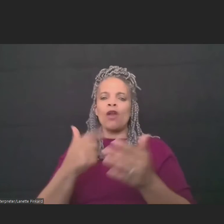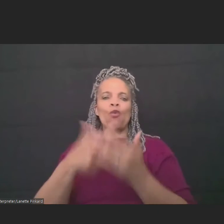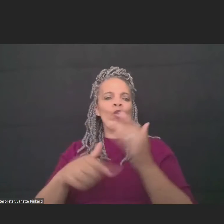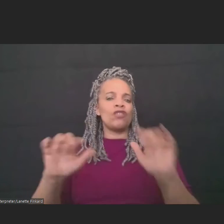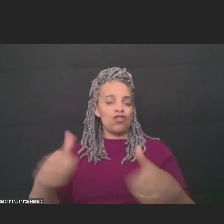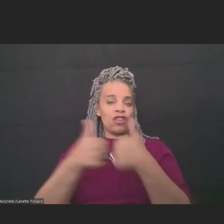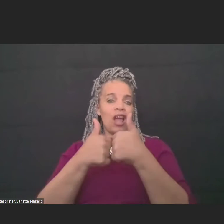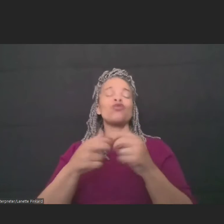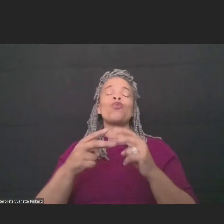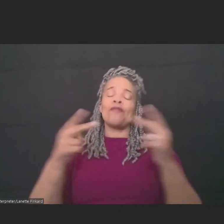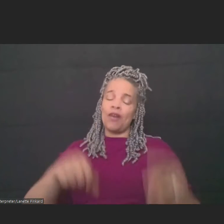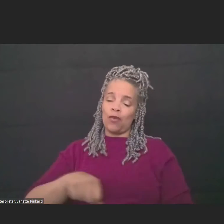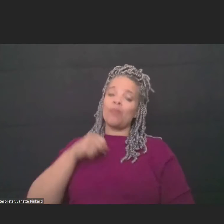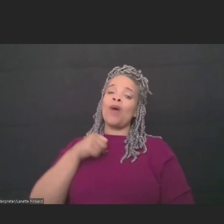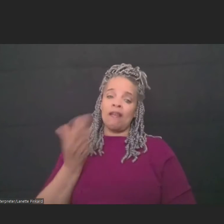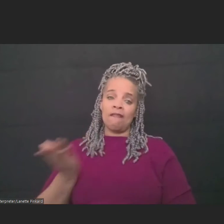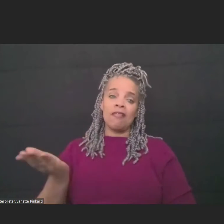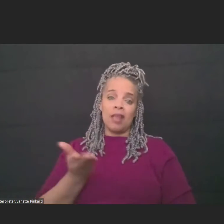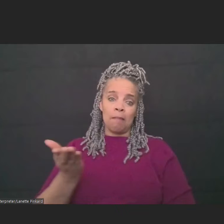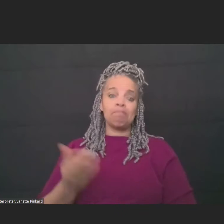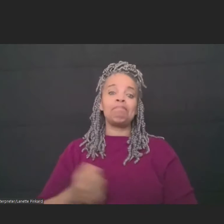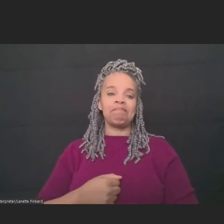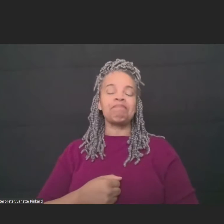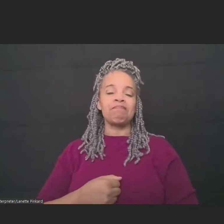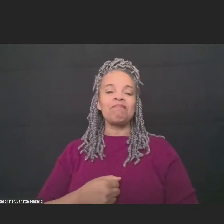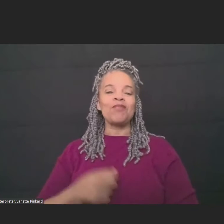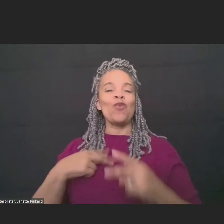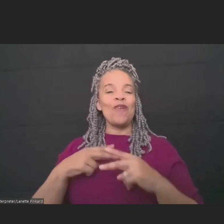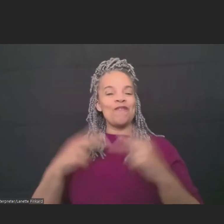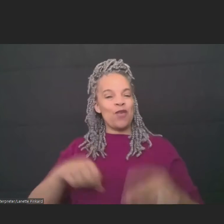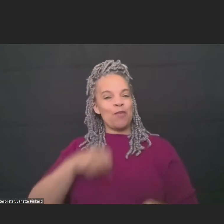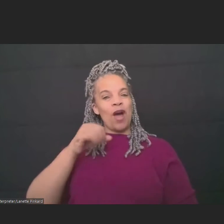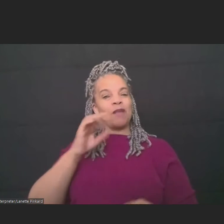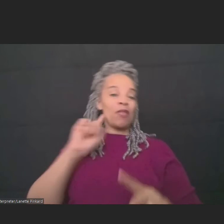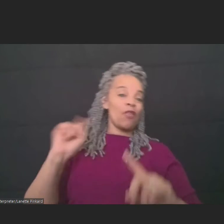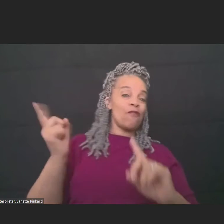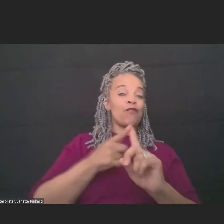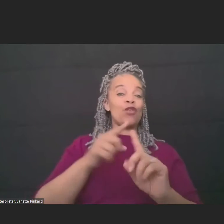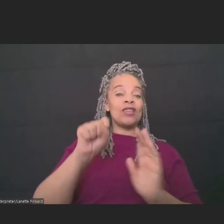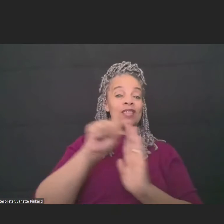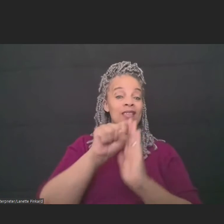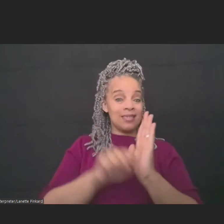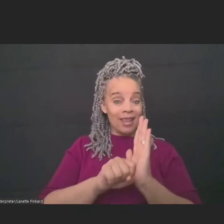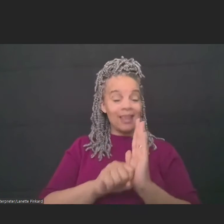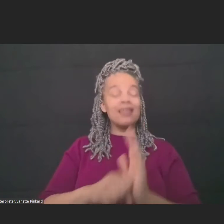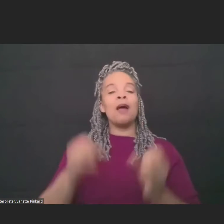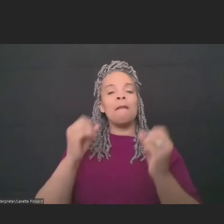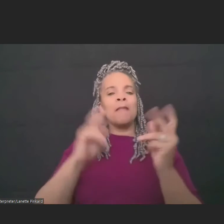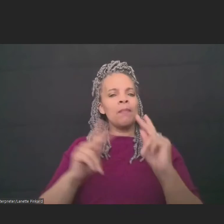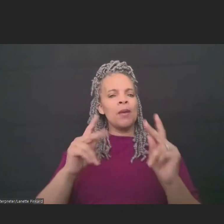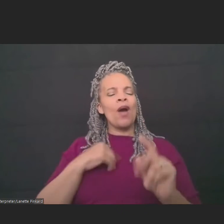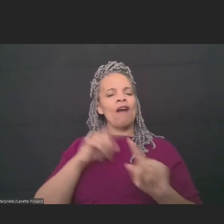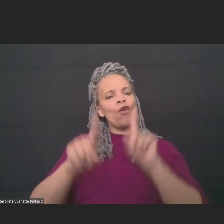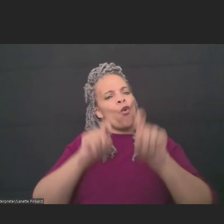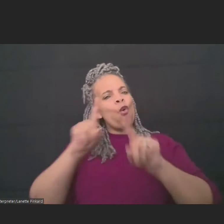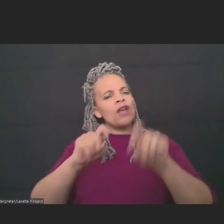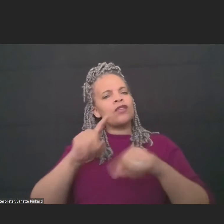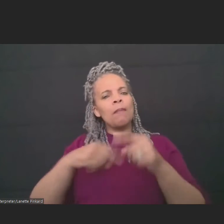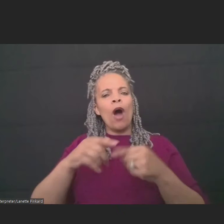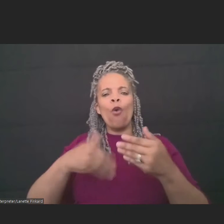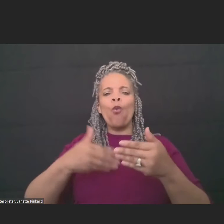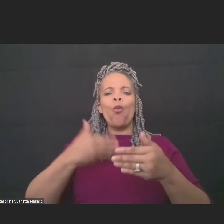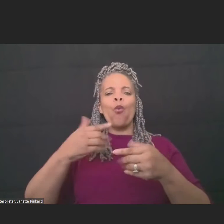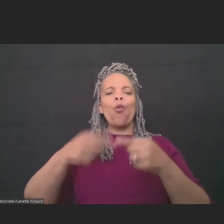extremely proud of them. We're extremely proud of being the first in the state. A lot of people have questions about when that next phase